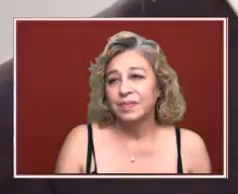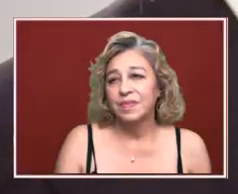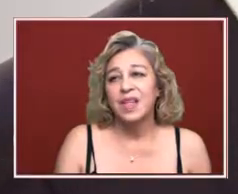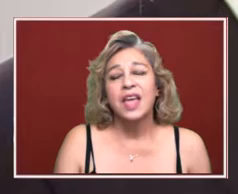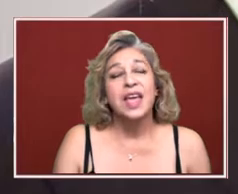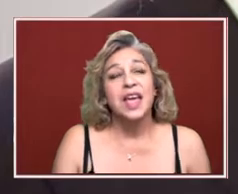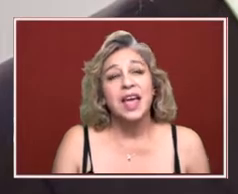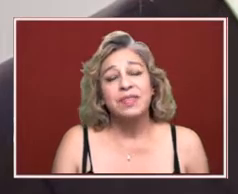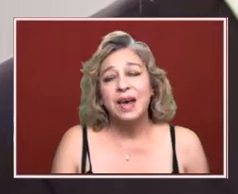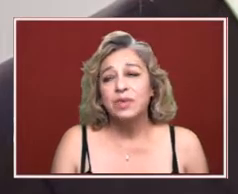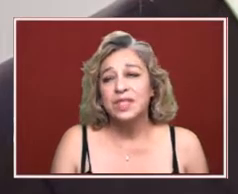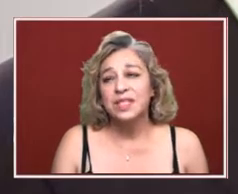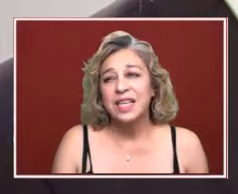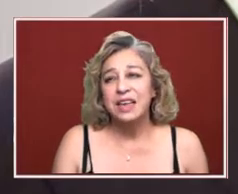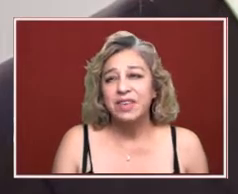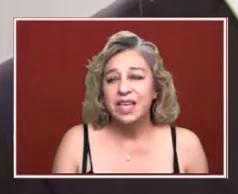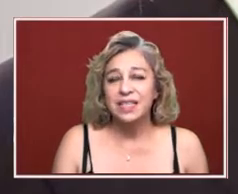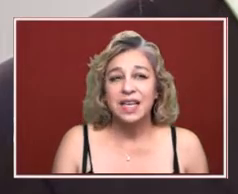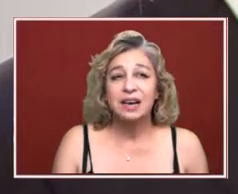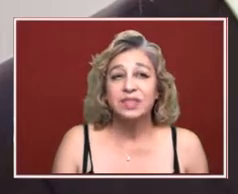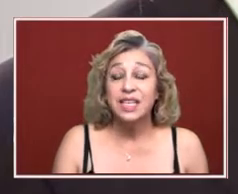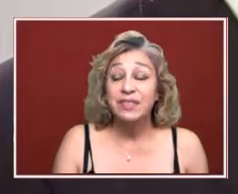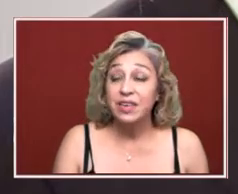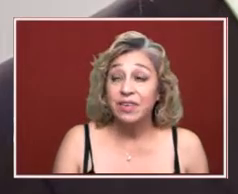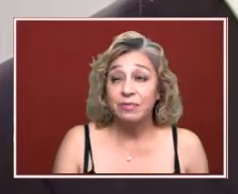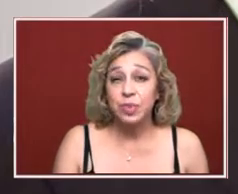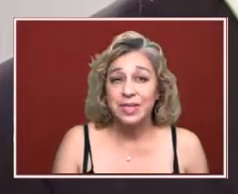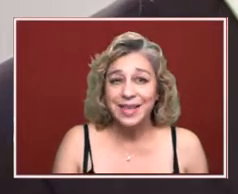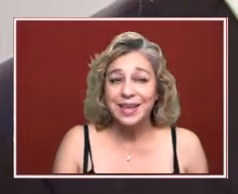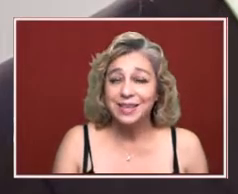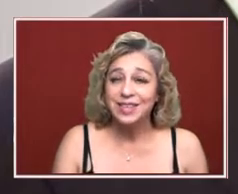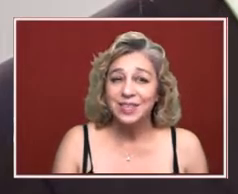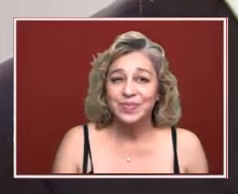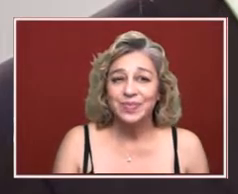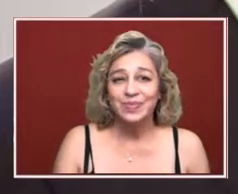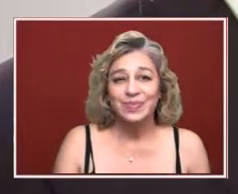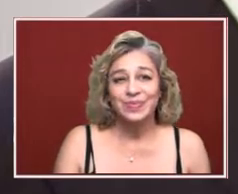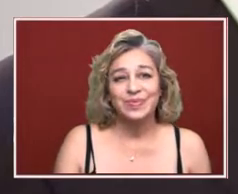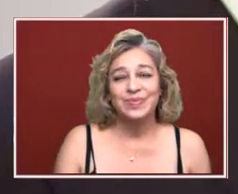75%. And that was a savings of 75%.